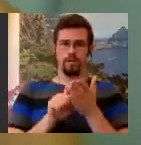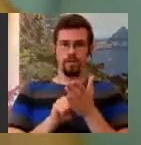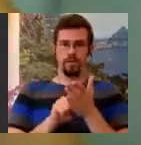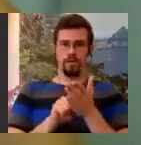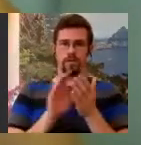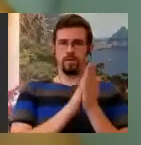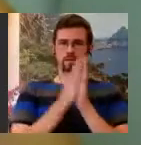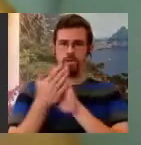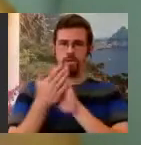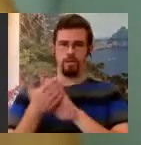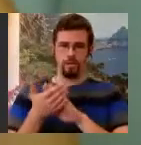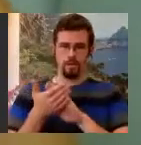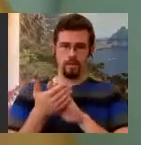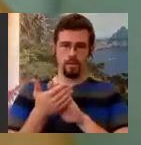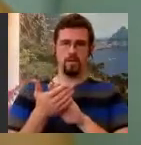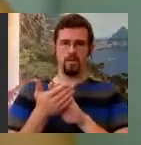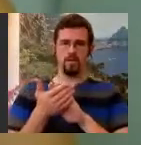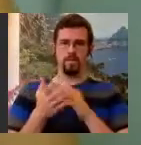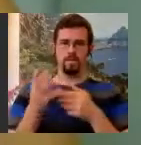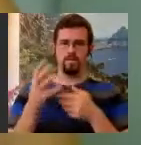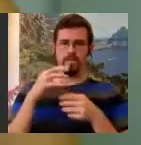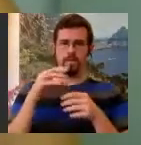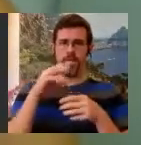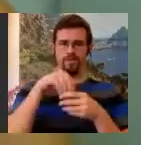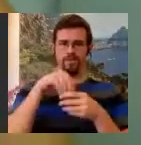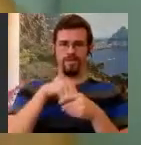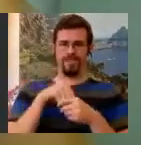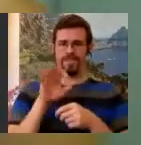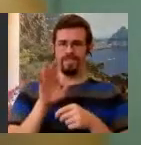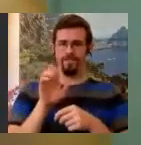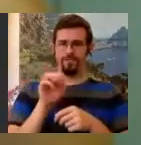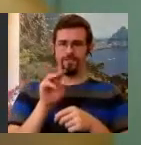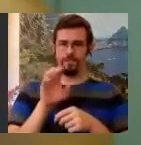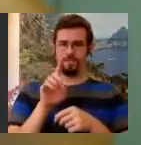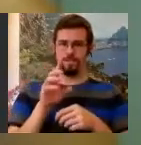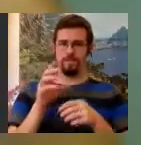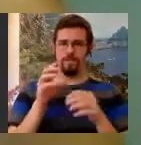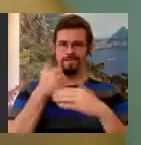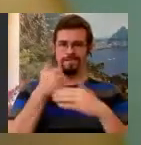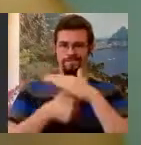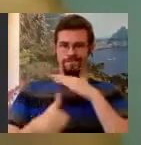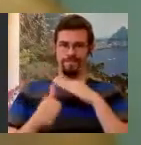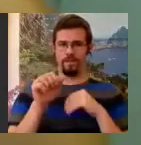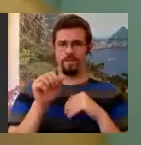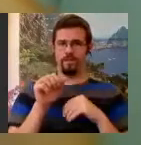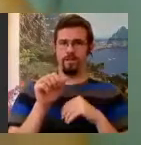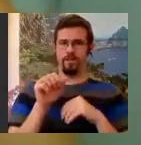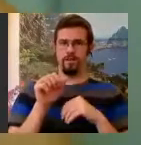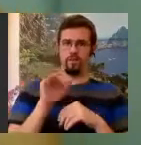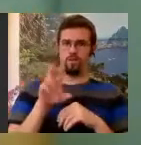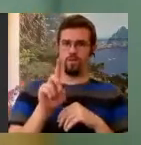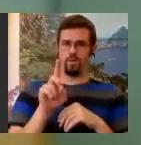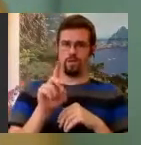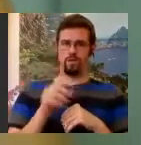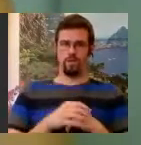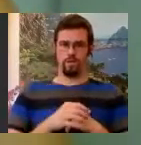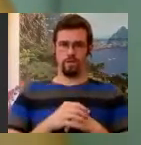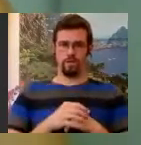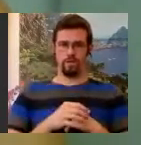to compute the same statistics and also support you in studying